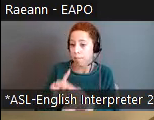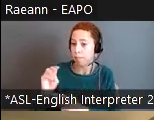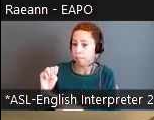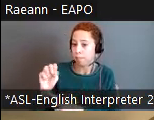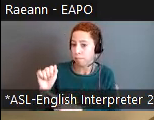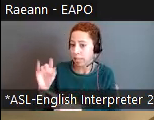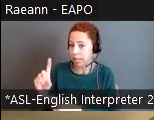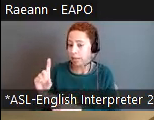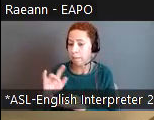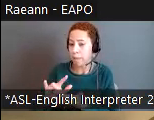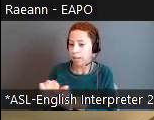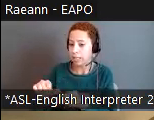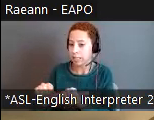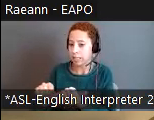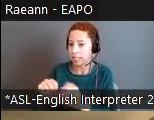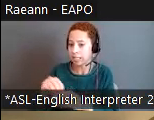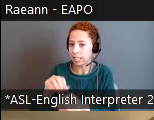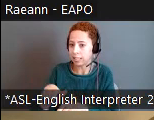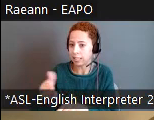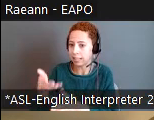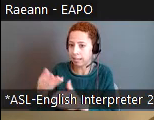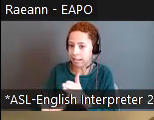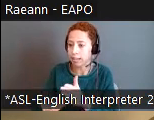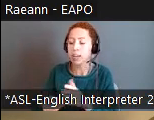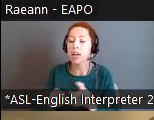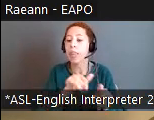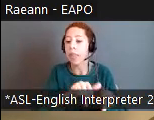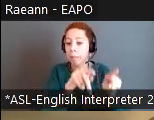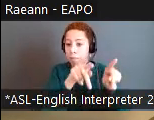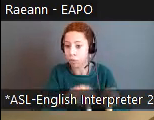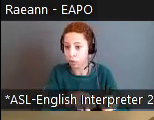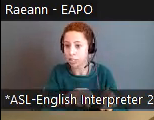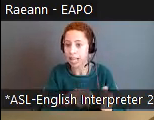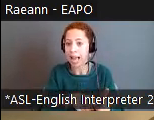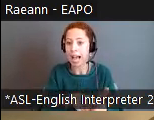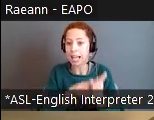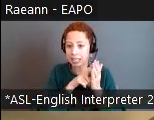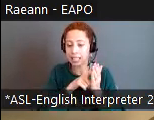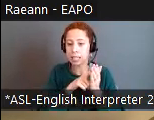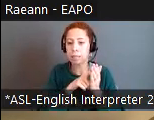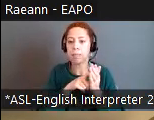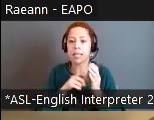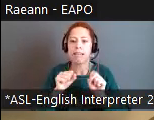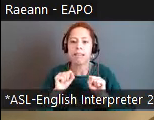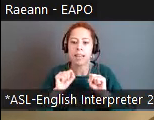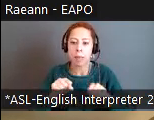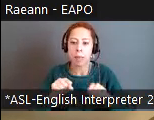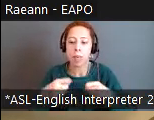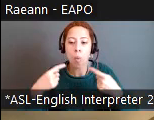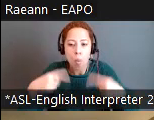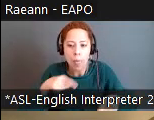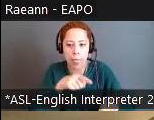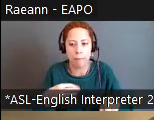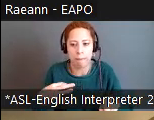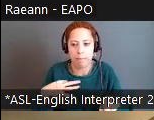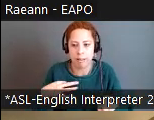dying right now has it that the person has to be capable when they apply for it. So what that means is that your